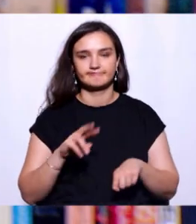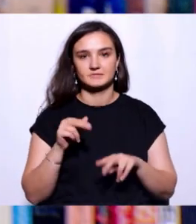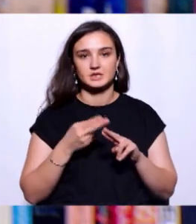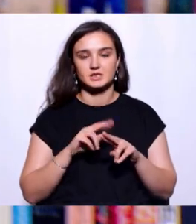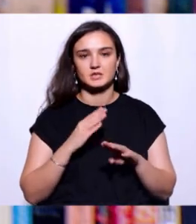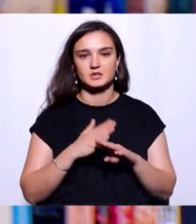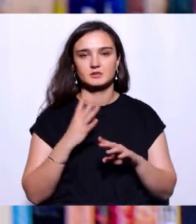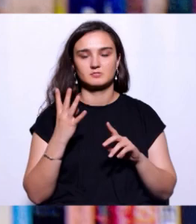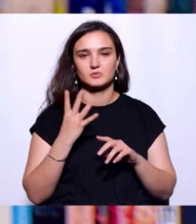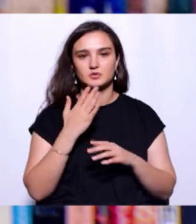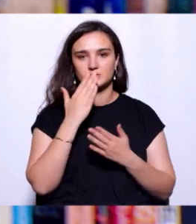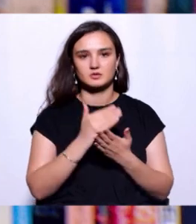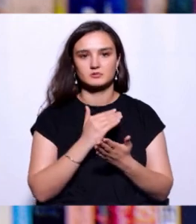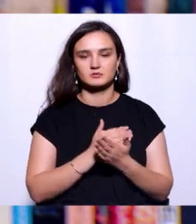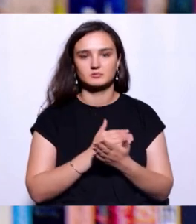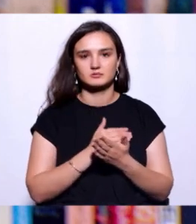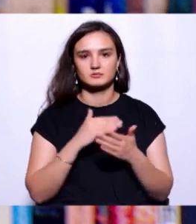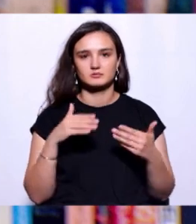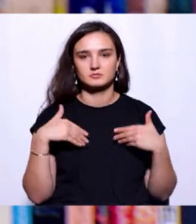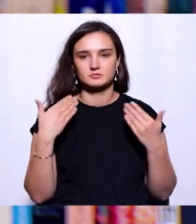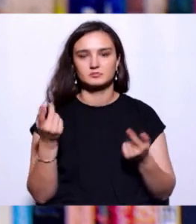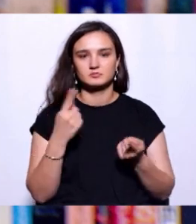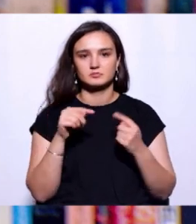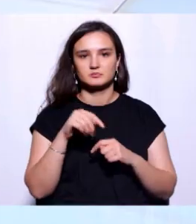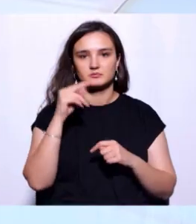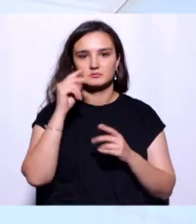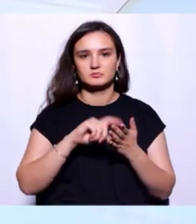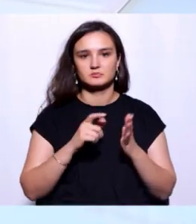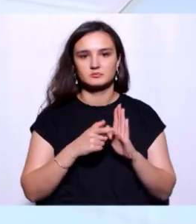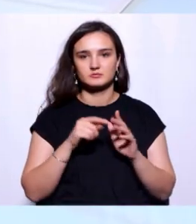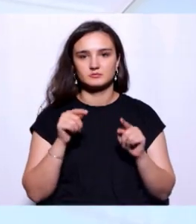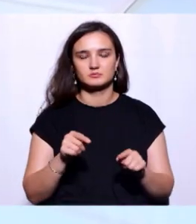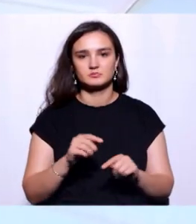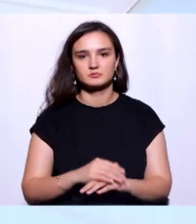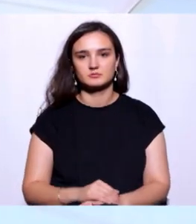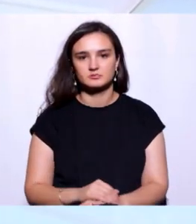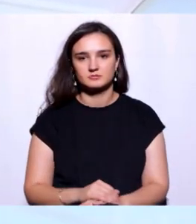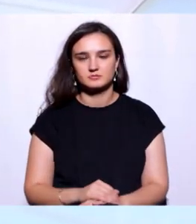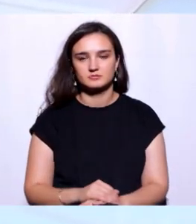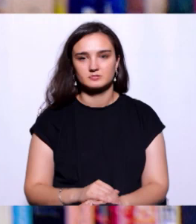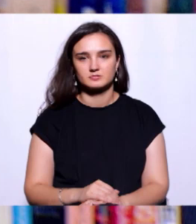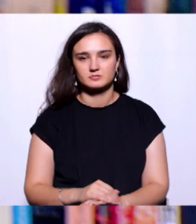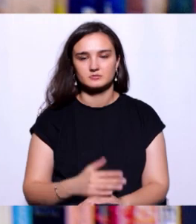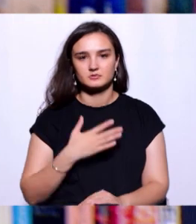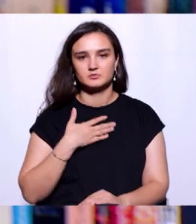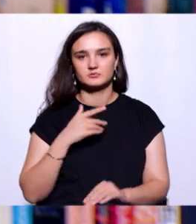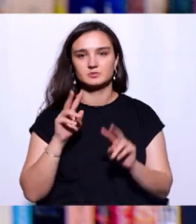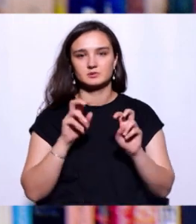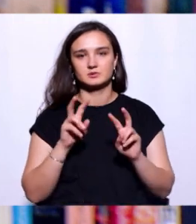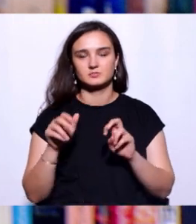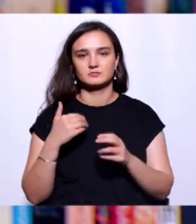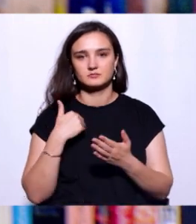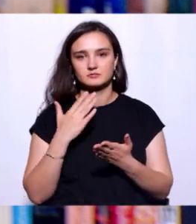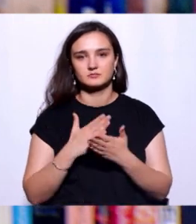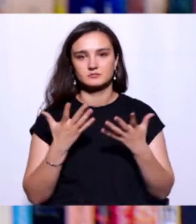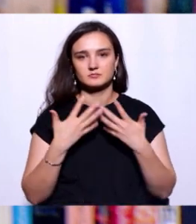is the fourth lesson, so welcome to the class. Welcome. Welcome. So, for our topic today, we